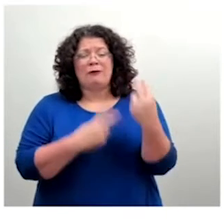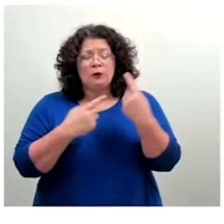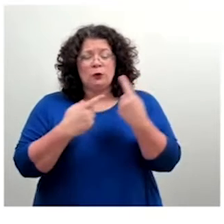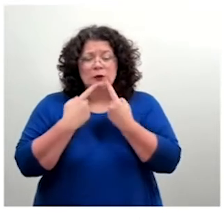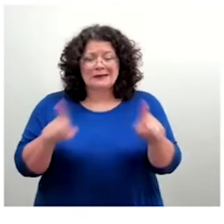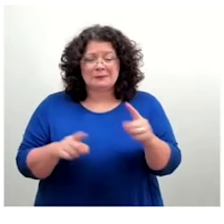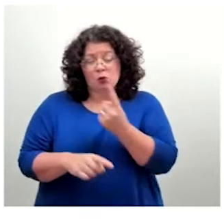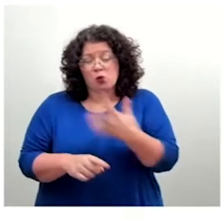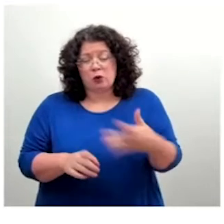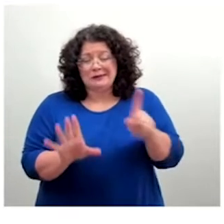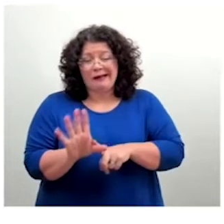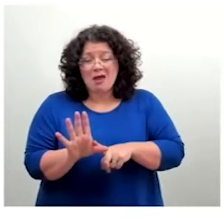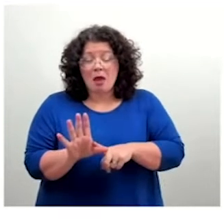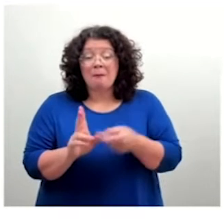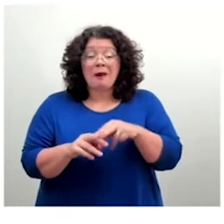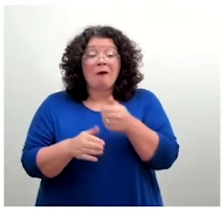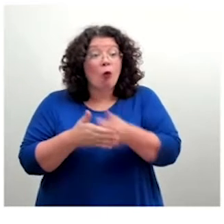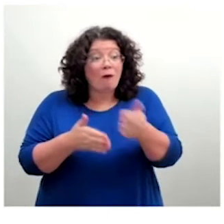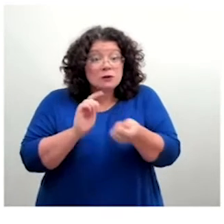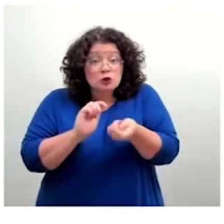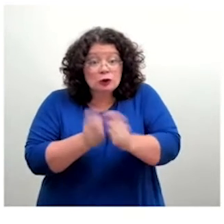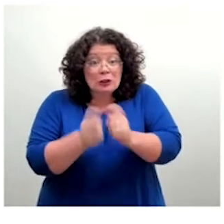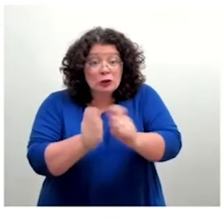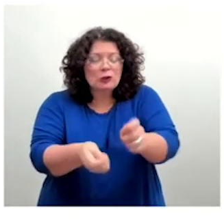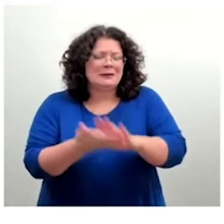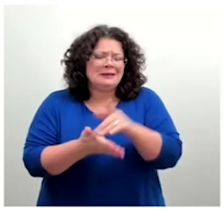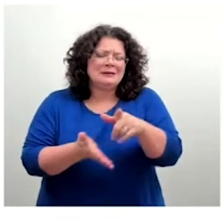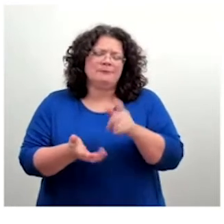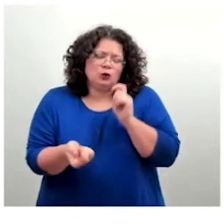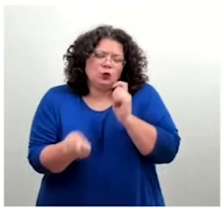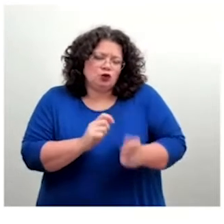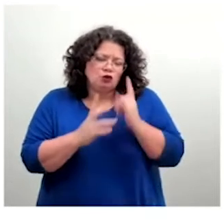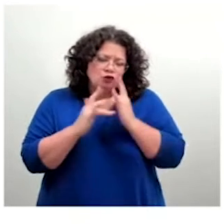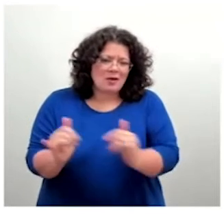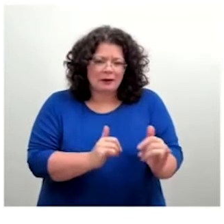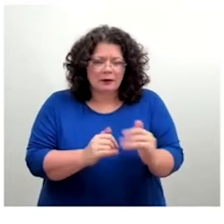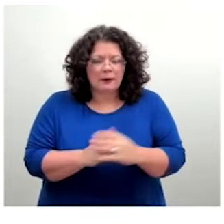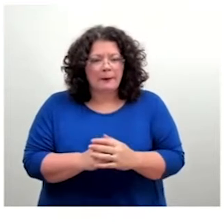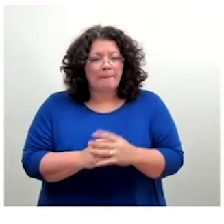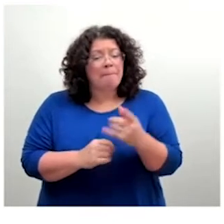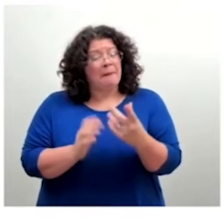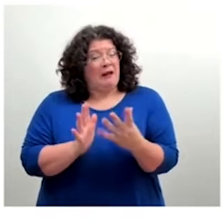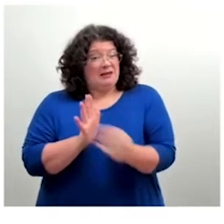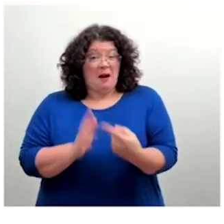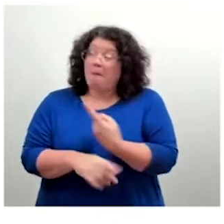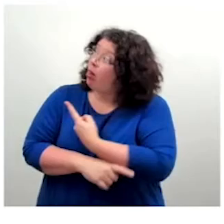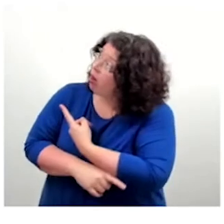There's guidance and other resources available through a link and a link to the regulations. And you can get to all of those through this link, which